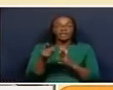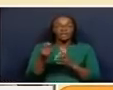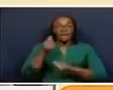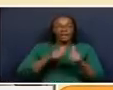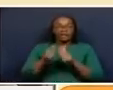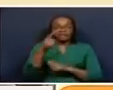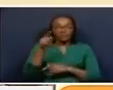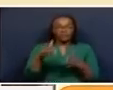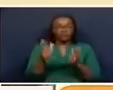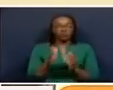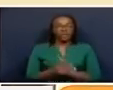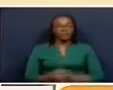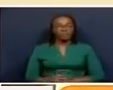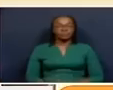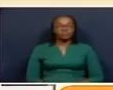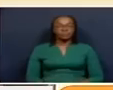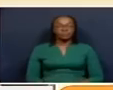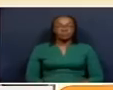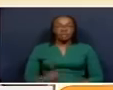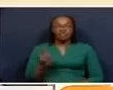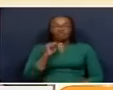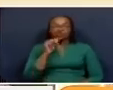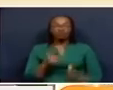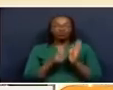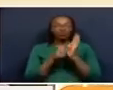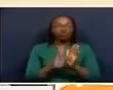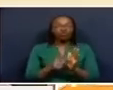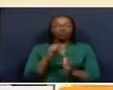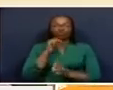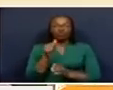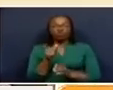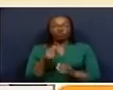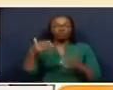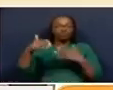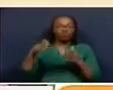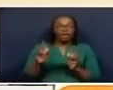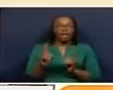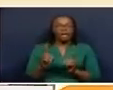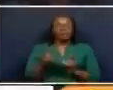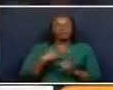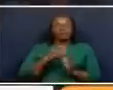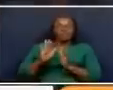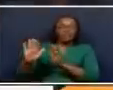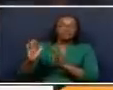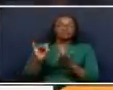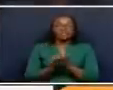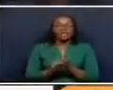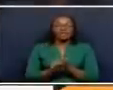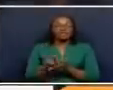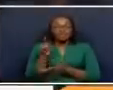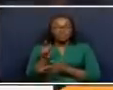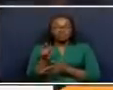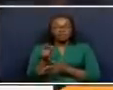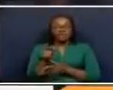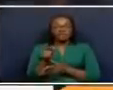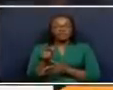not an extravaganza. This is not a show. This is not Mbilia Bell. Mm. Let us leave that to Who's in town, Bell. By the way? Mbilia. Let's leave that to